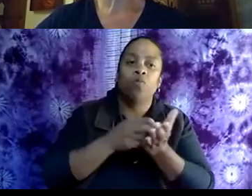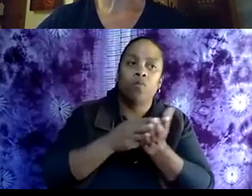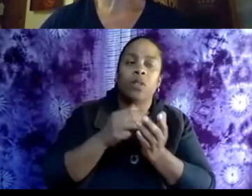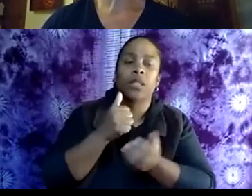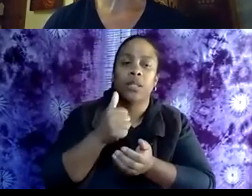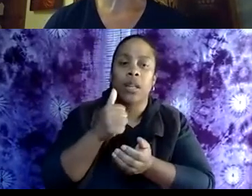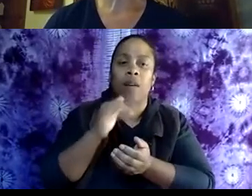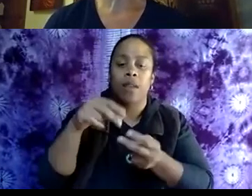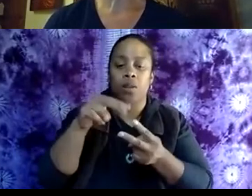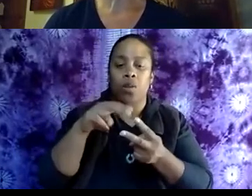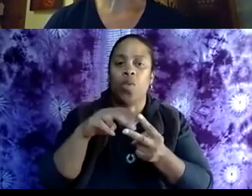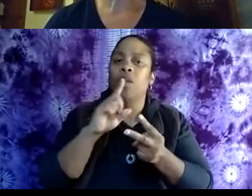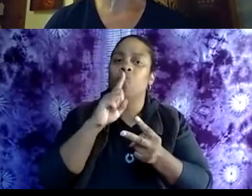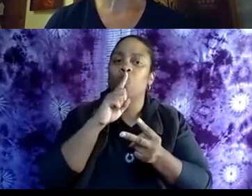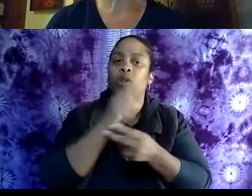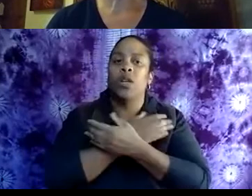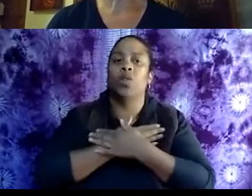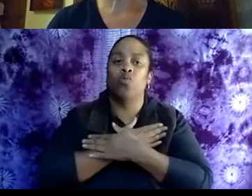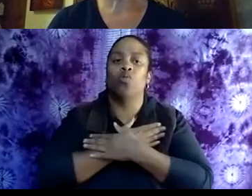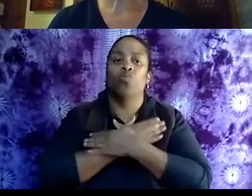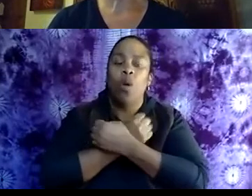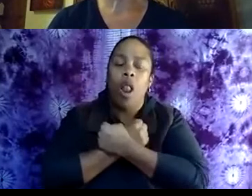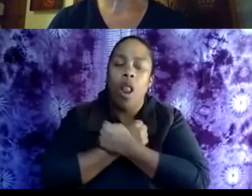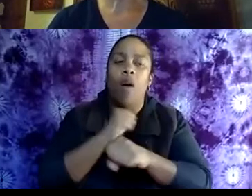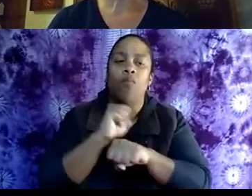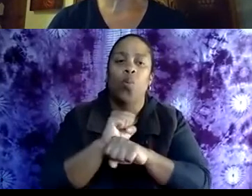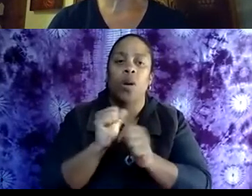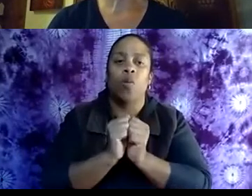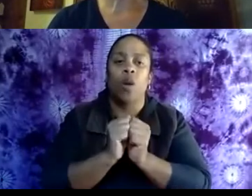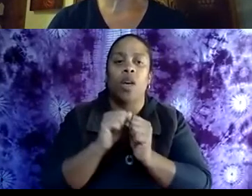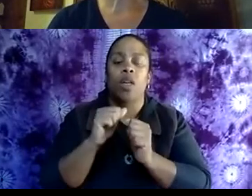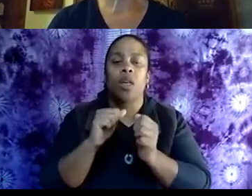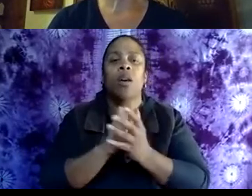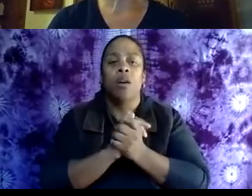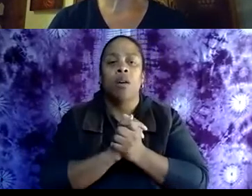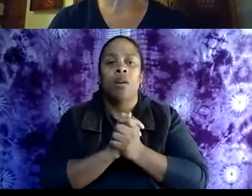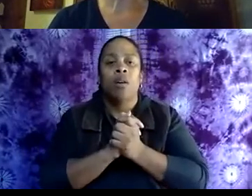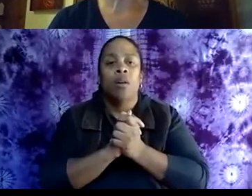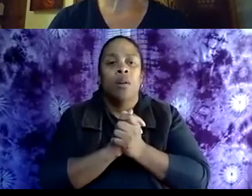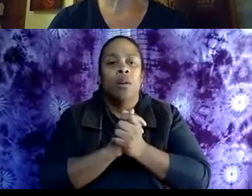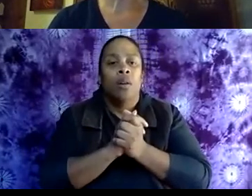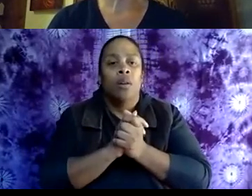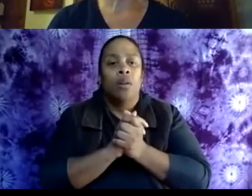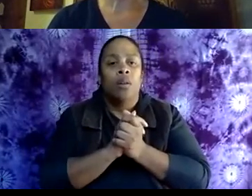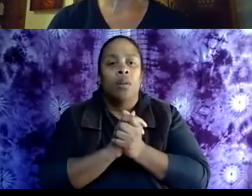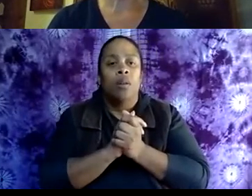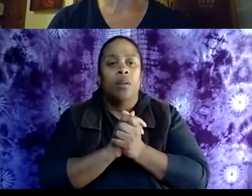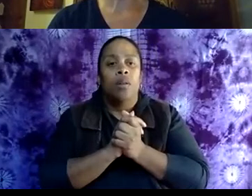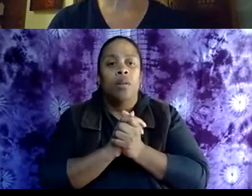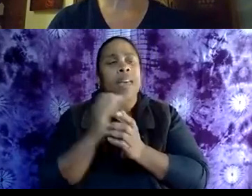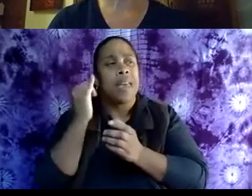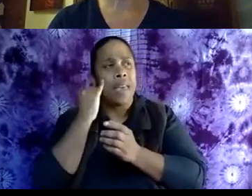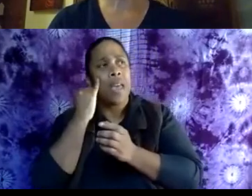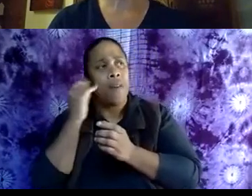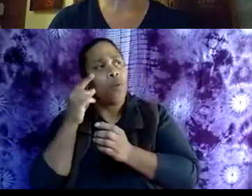things that I really, really love working with. And I see them, they being intertwined, that in a sense, when you get a sense of who you truly